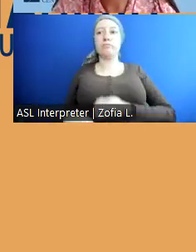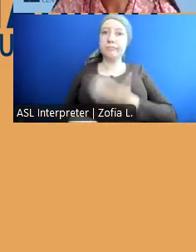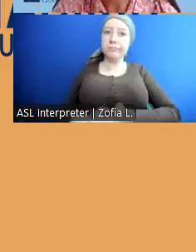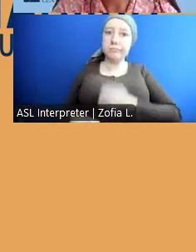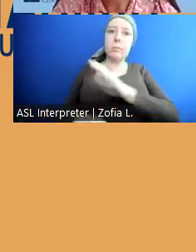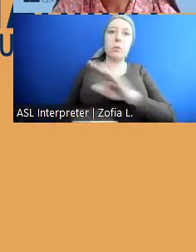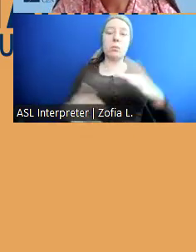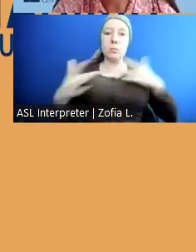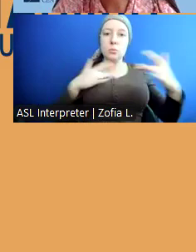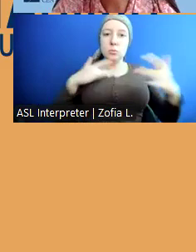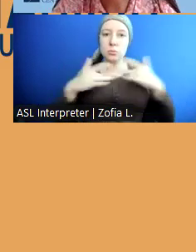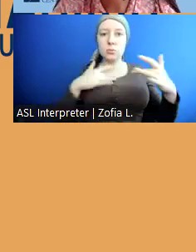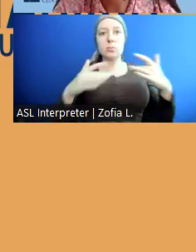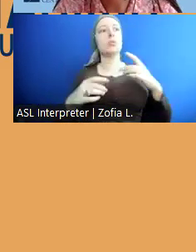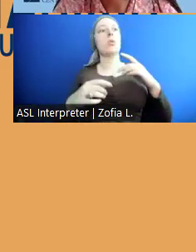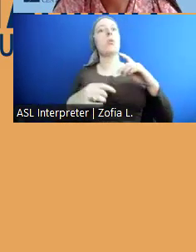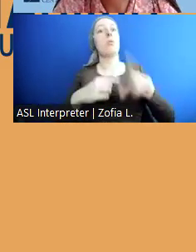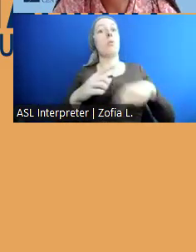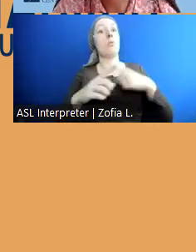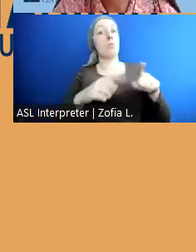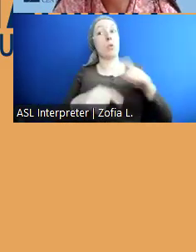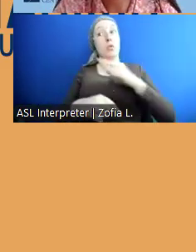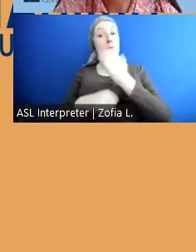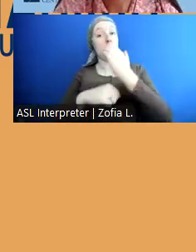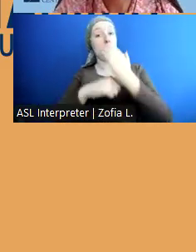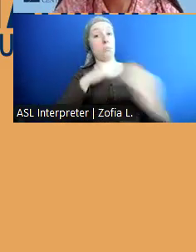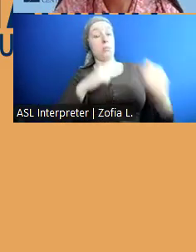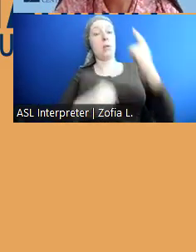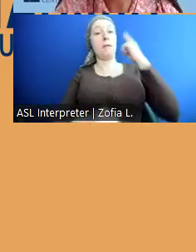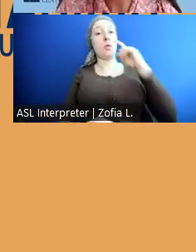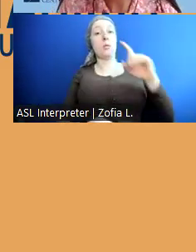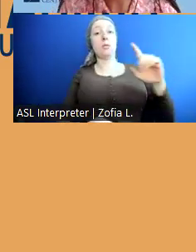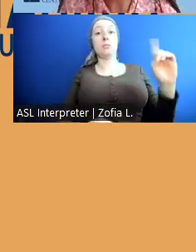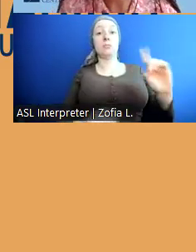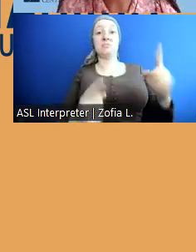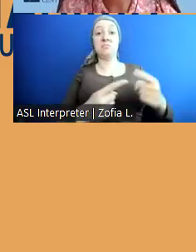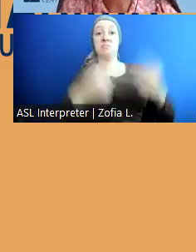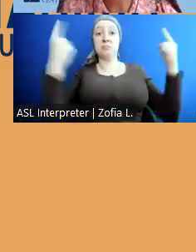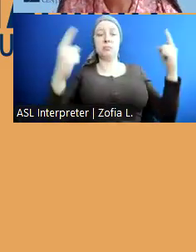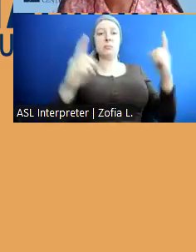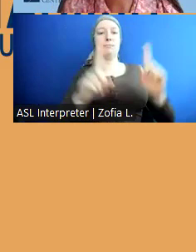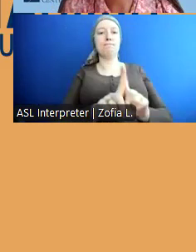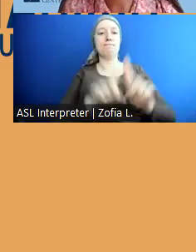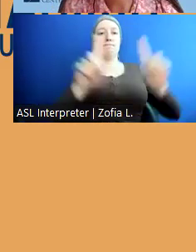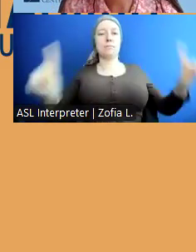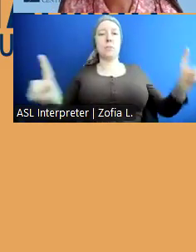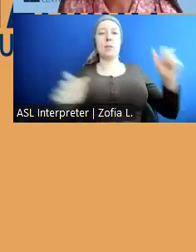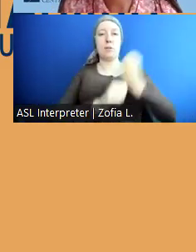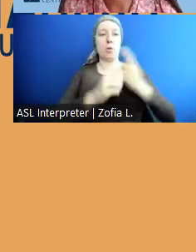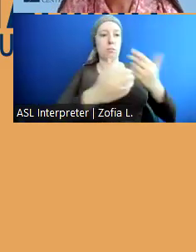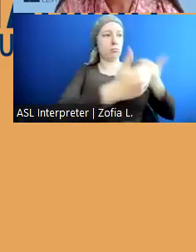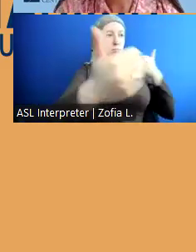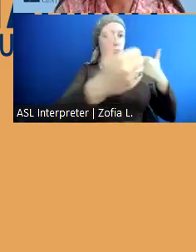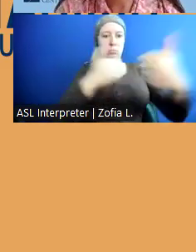concerns. So when you get called onto a scene for a domestic dispute, separating all parties to ensure that they can